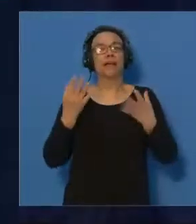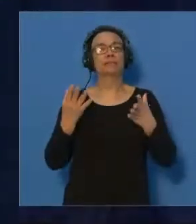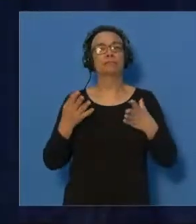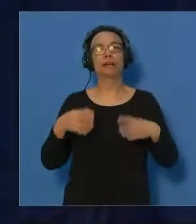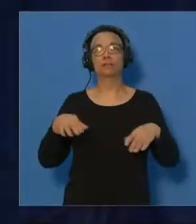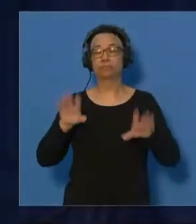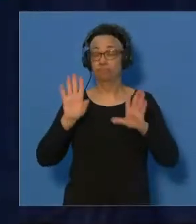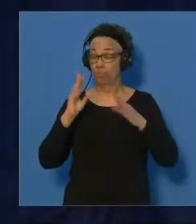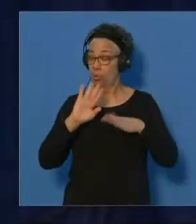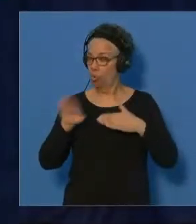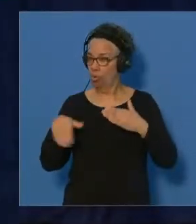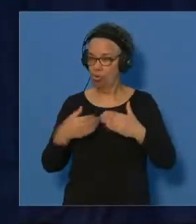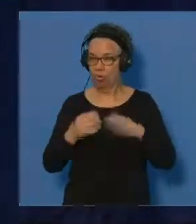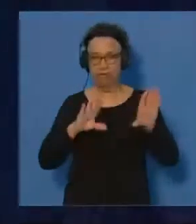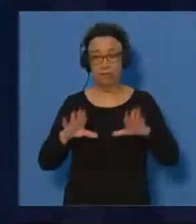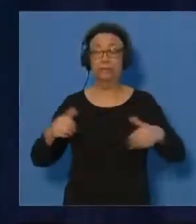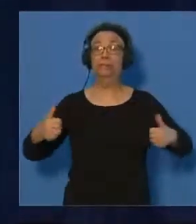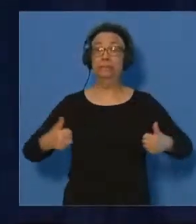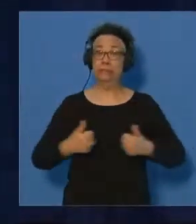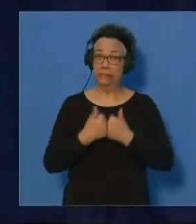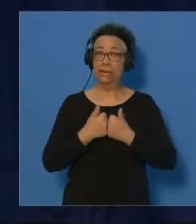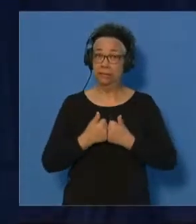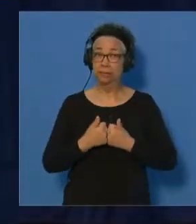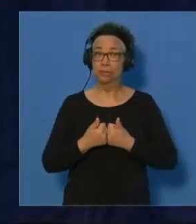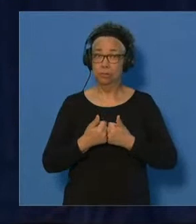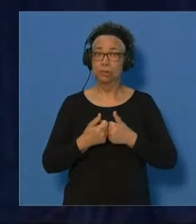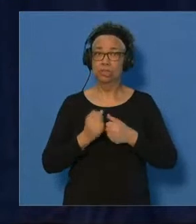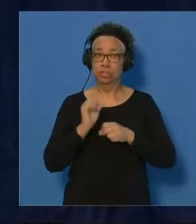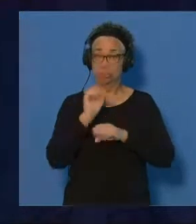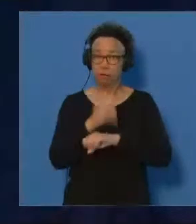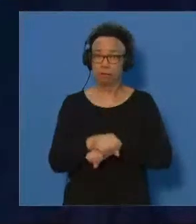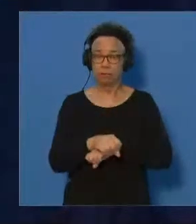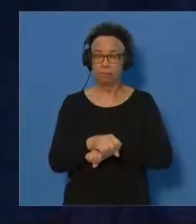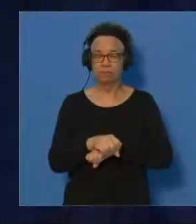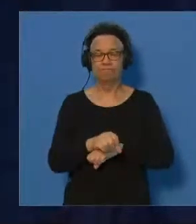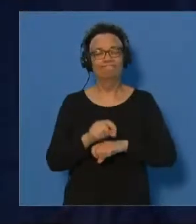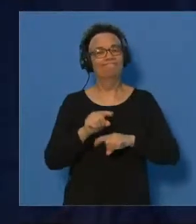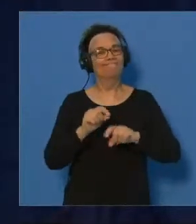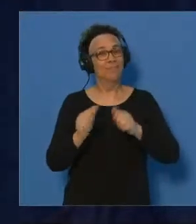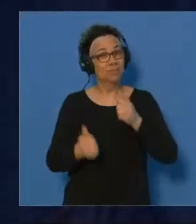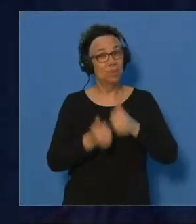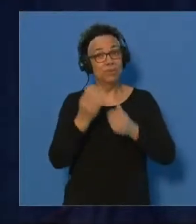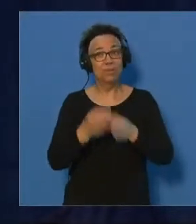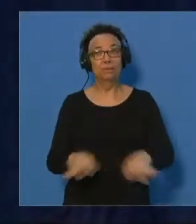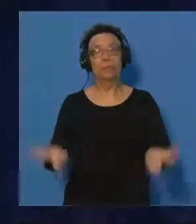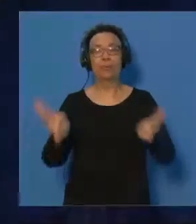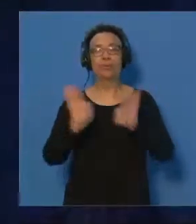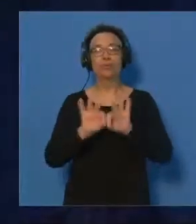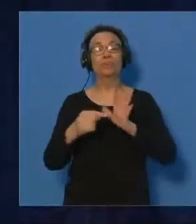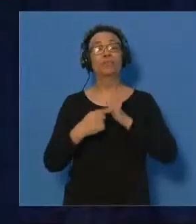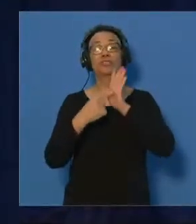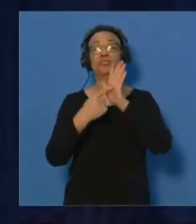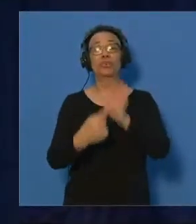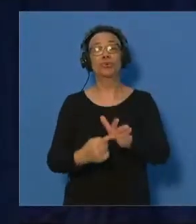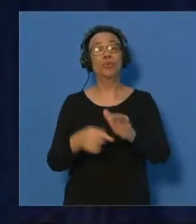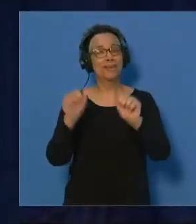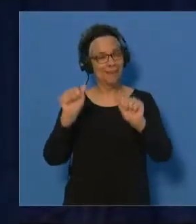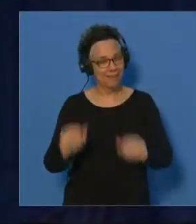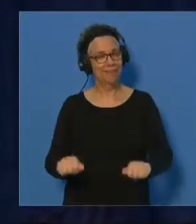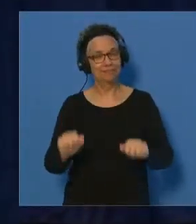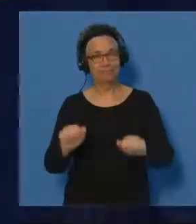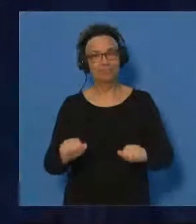and a challenge we all have had to overcome. What is most important is that we have shown that we can do